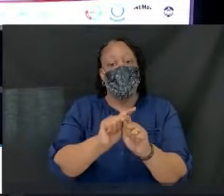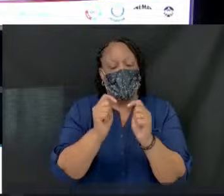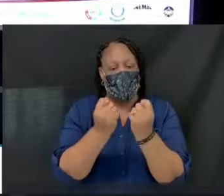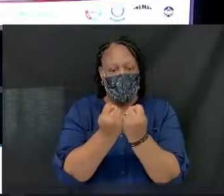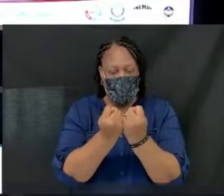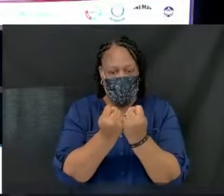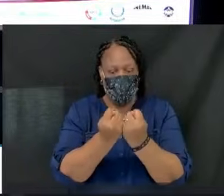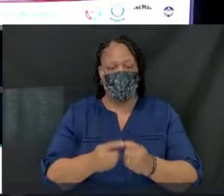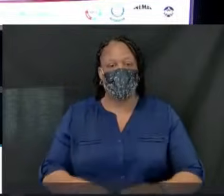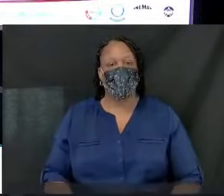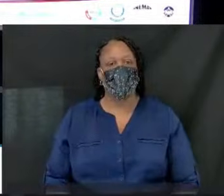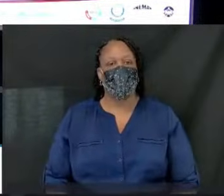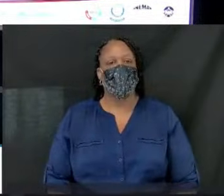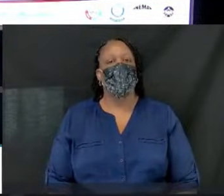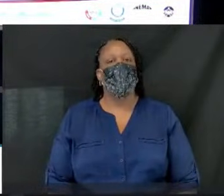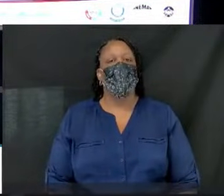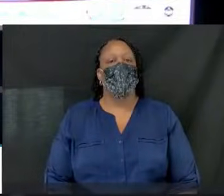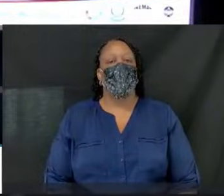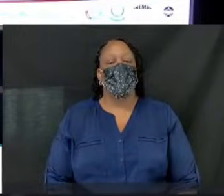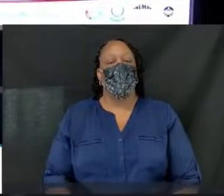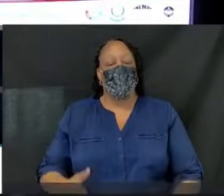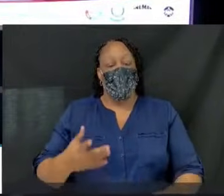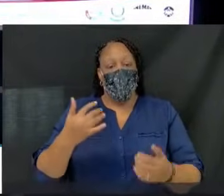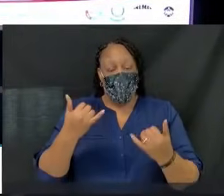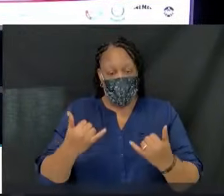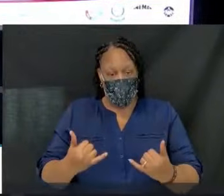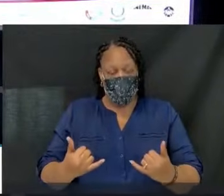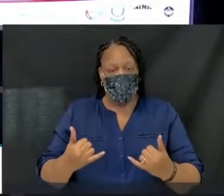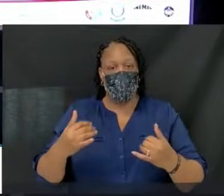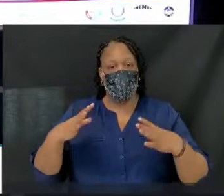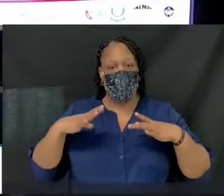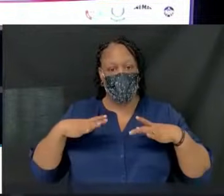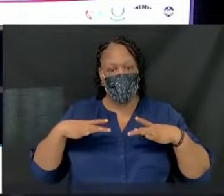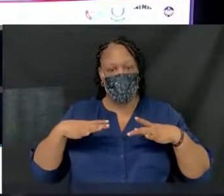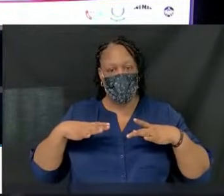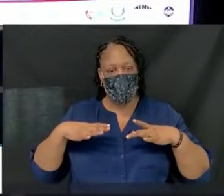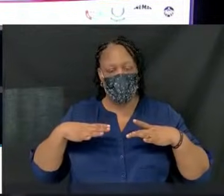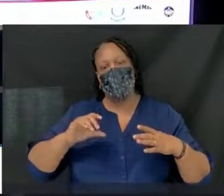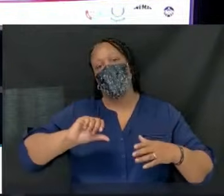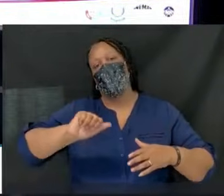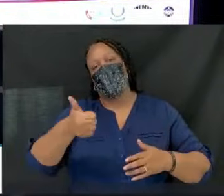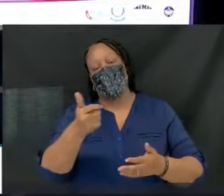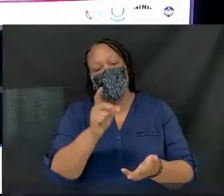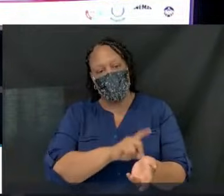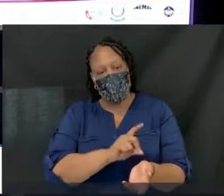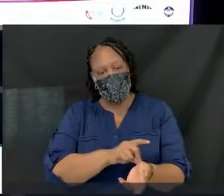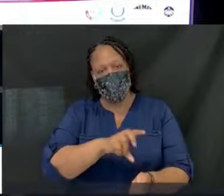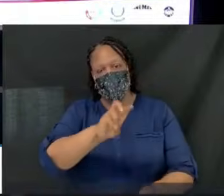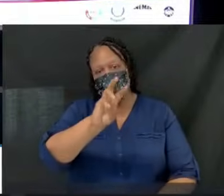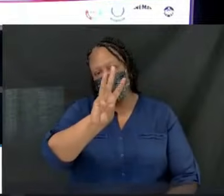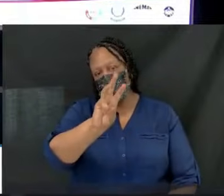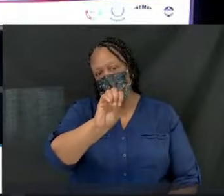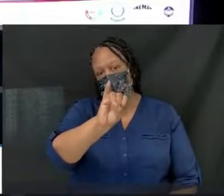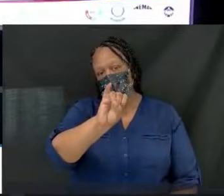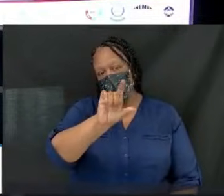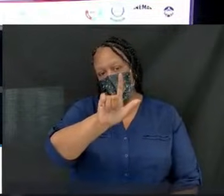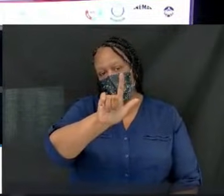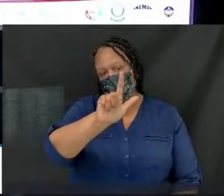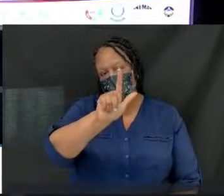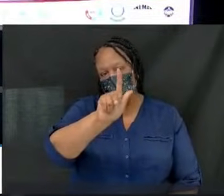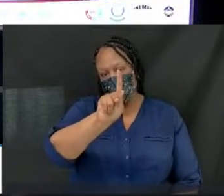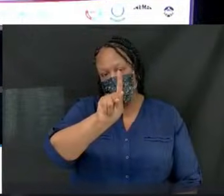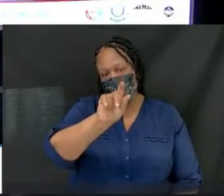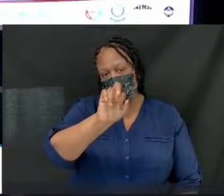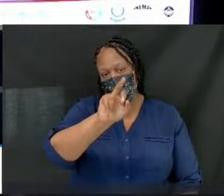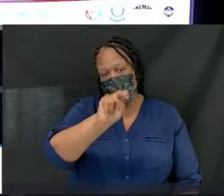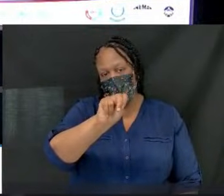the longest-serving doctor within the Ministry of Health, a service spanning some 24 years,